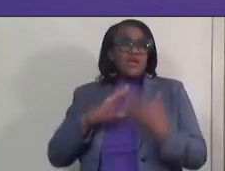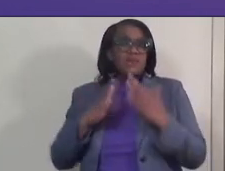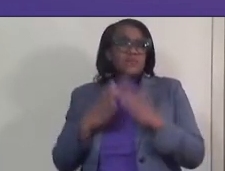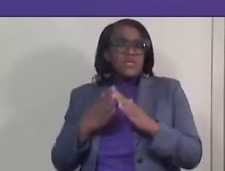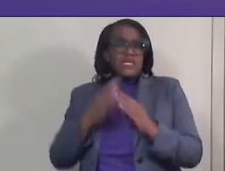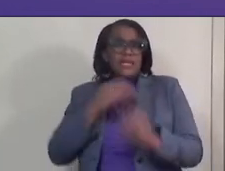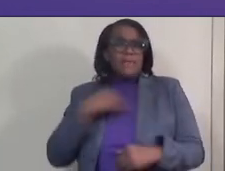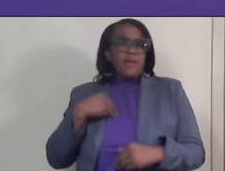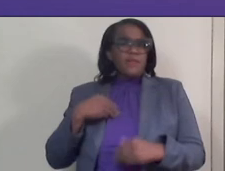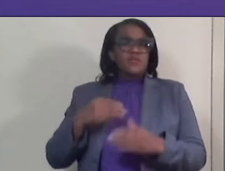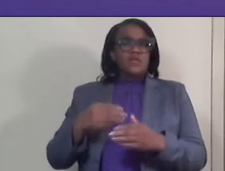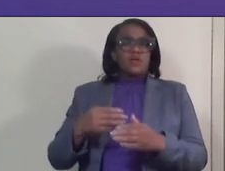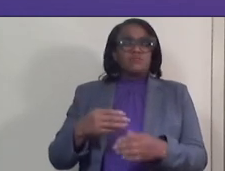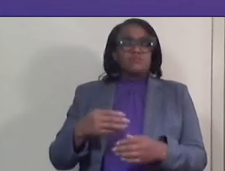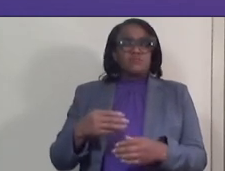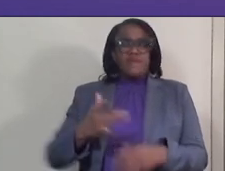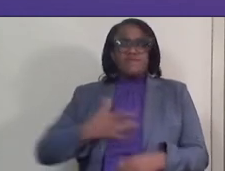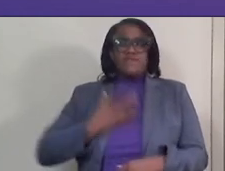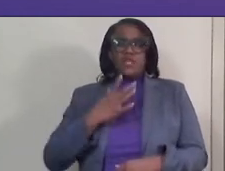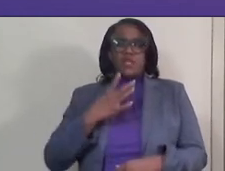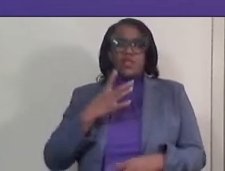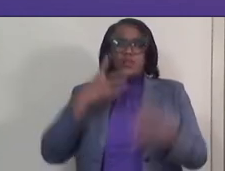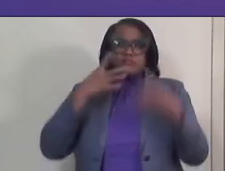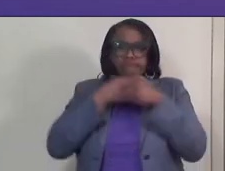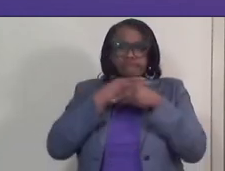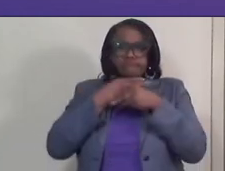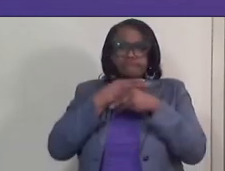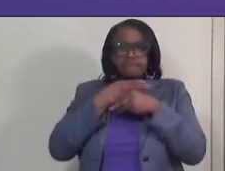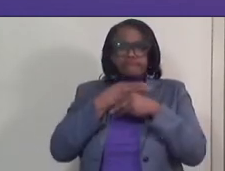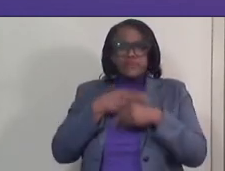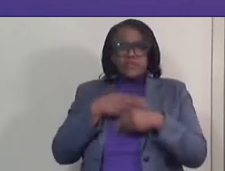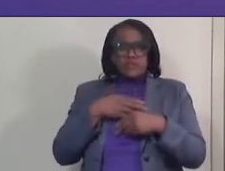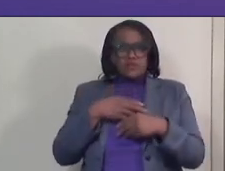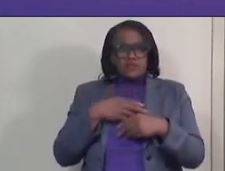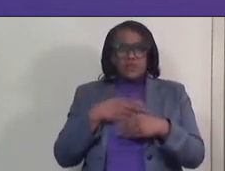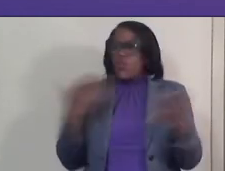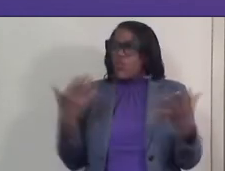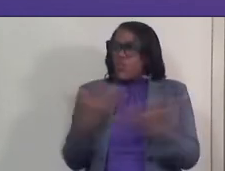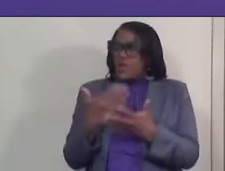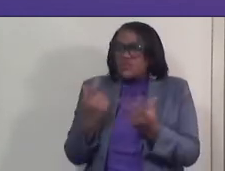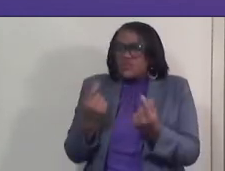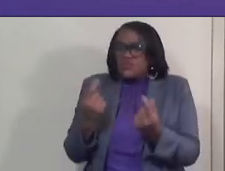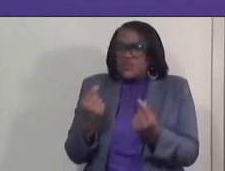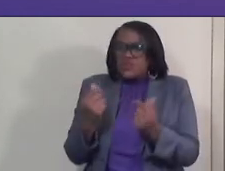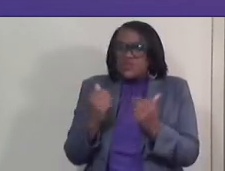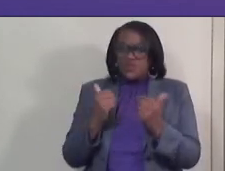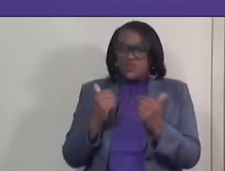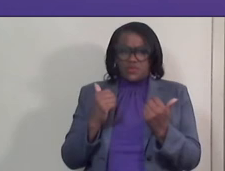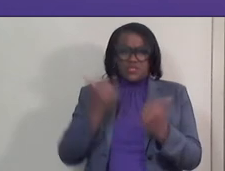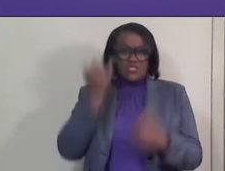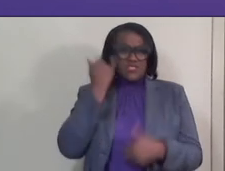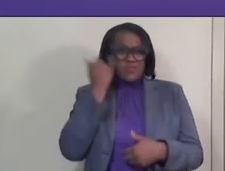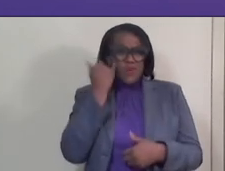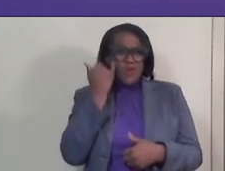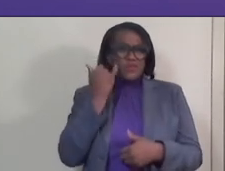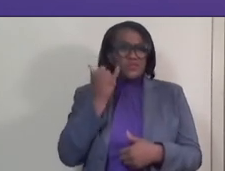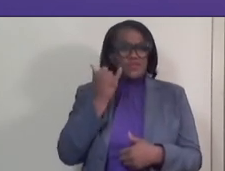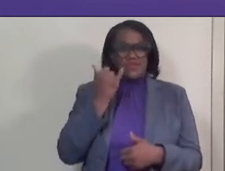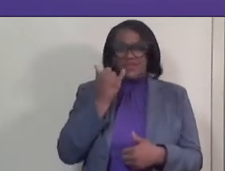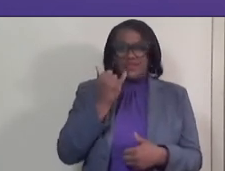what strategies would you recommend to reach out to them that have been jaded by these past